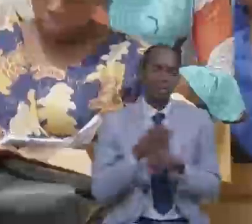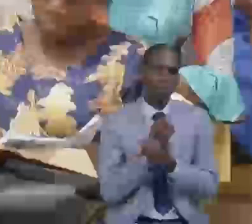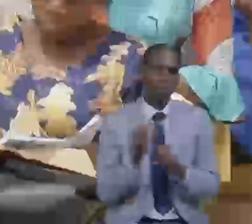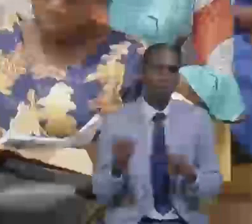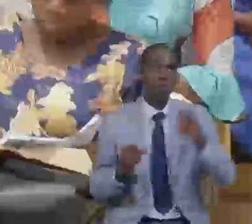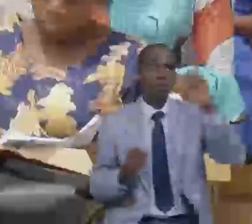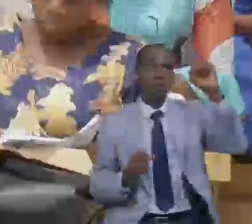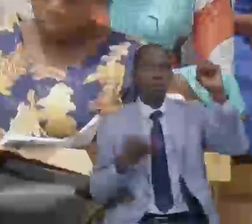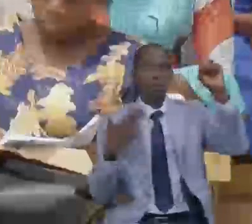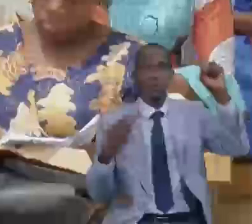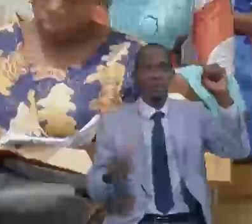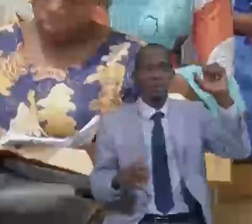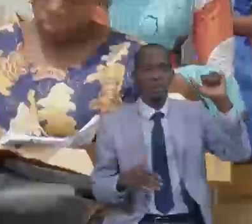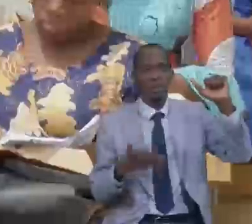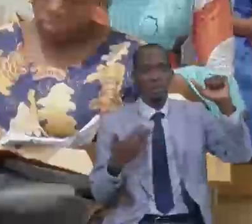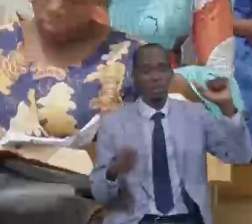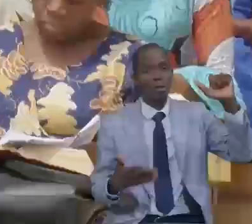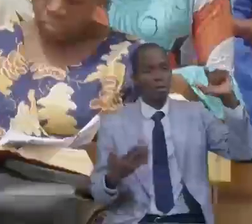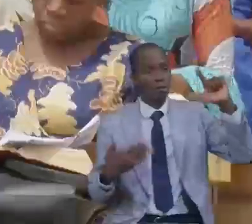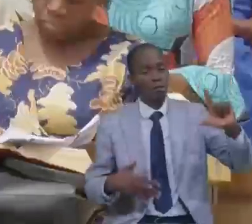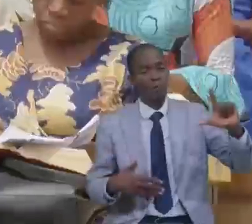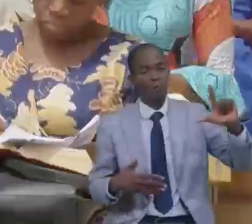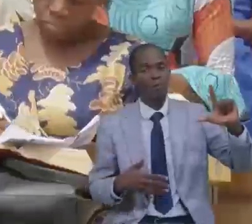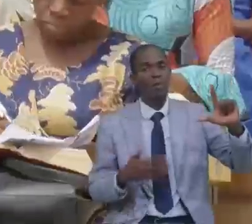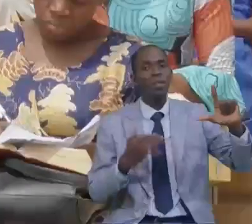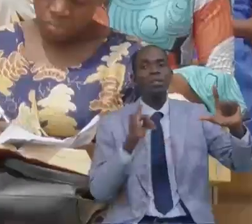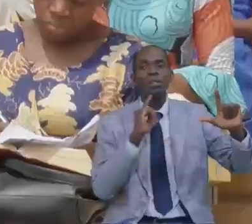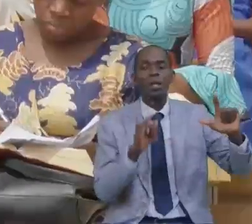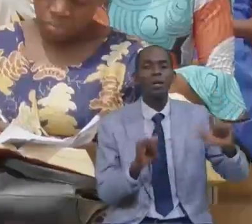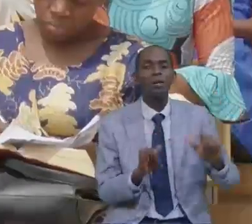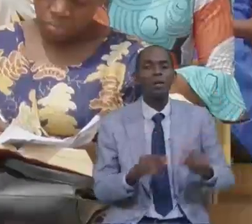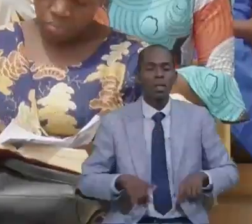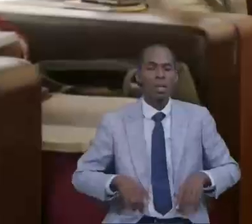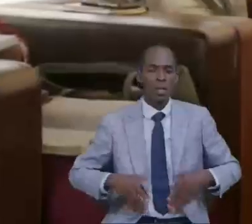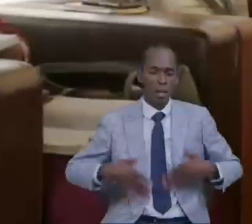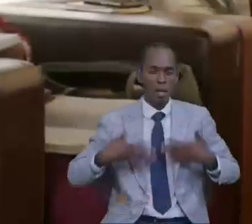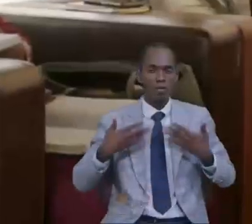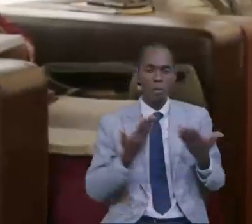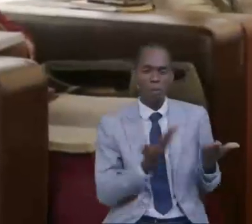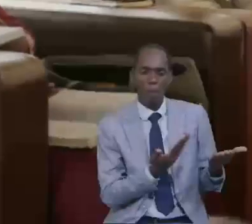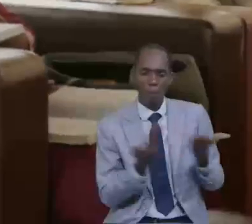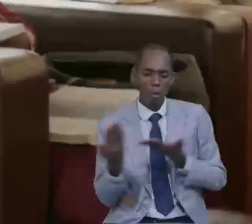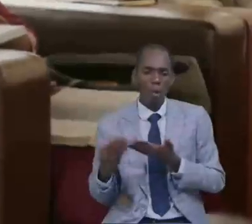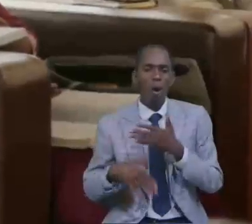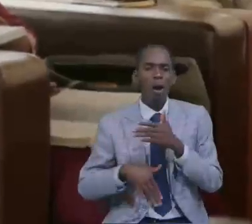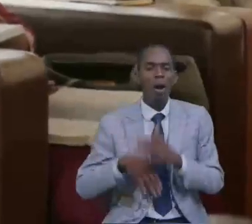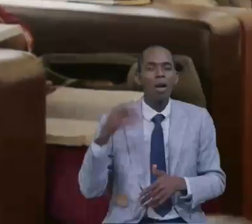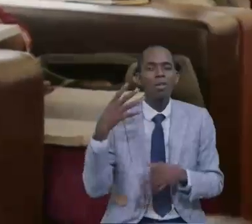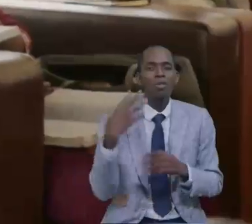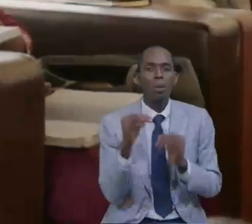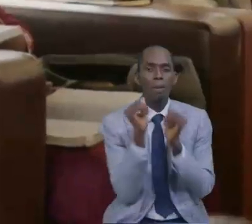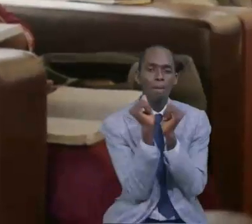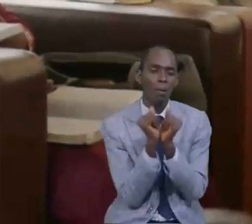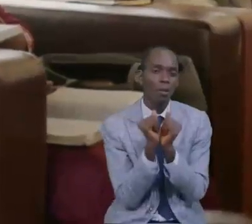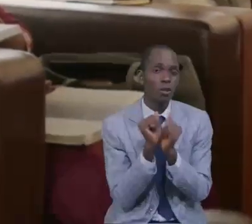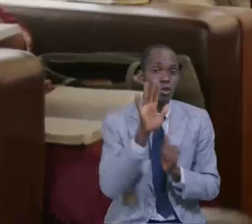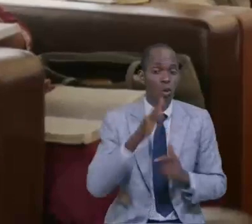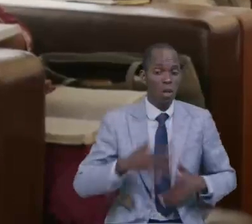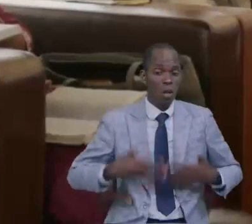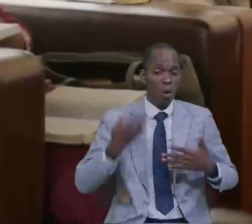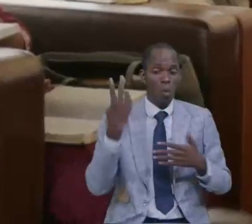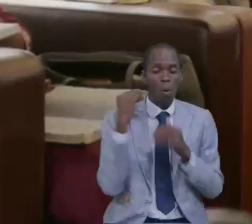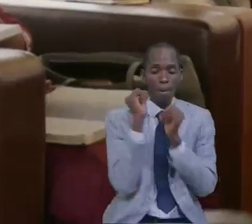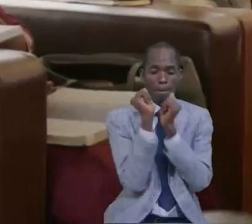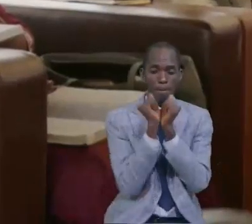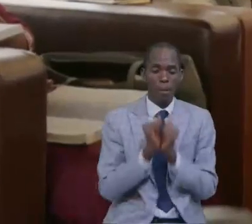was bound before. You were bound to this or this or that, and it was a habit